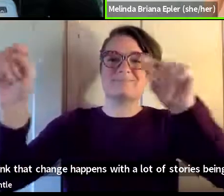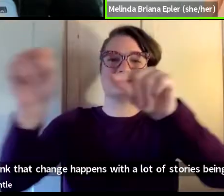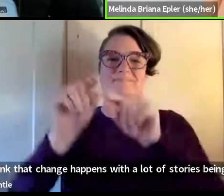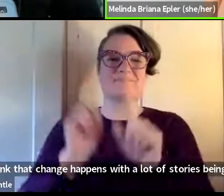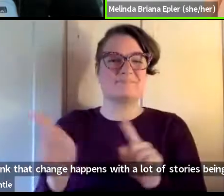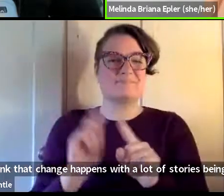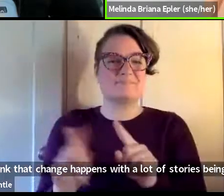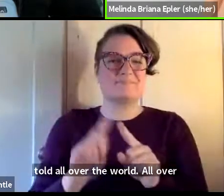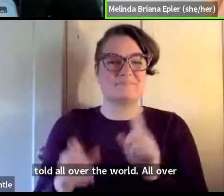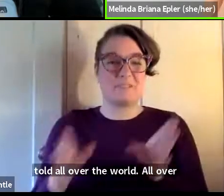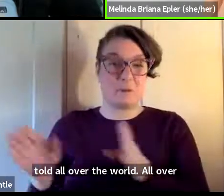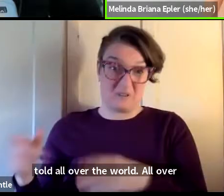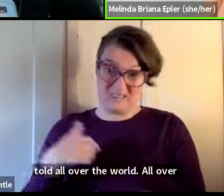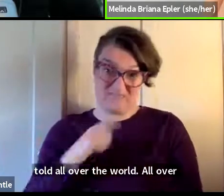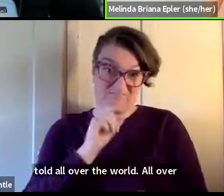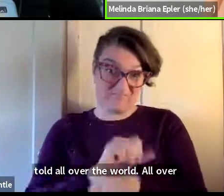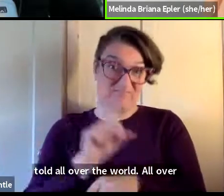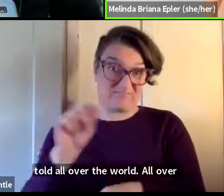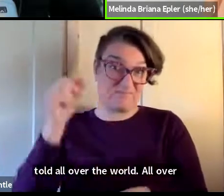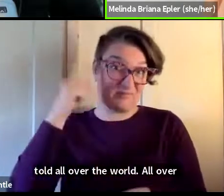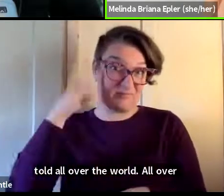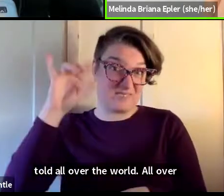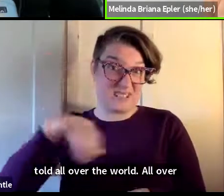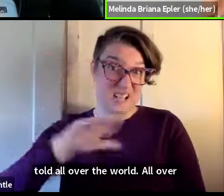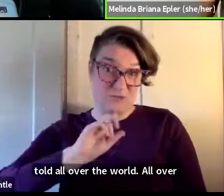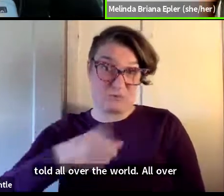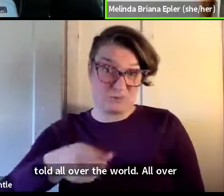I actually do think that is true.